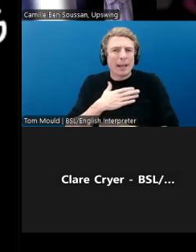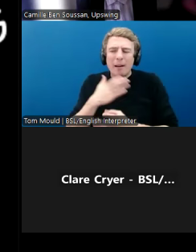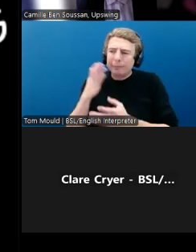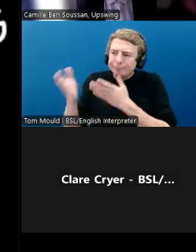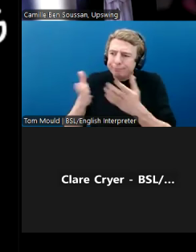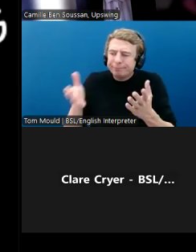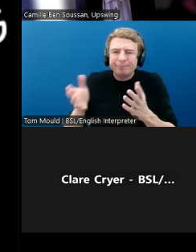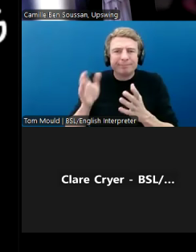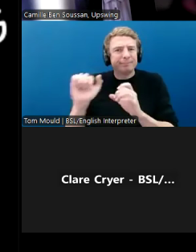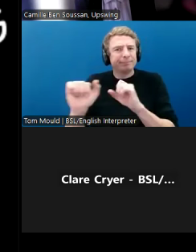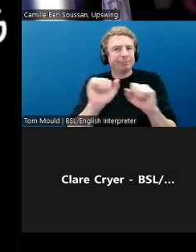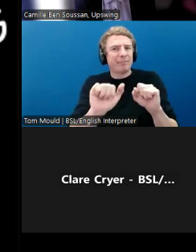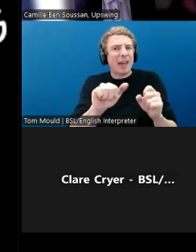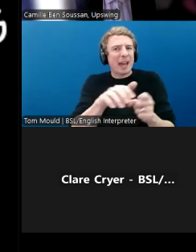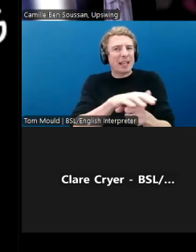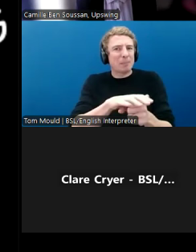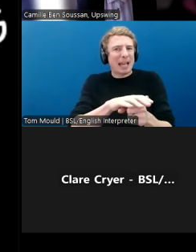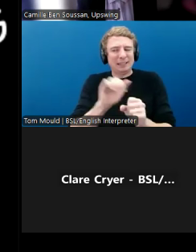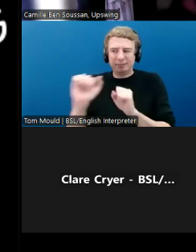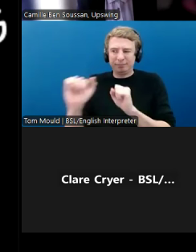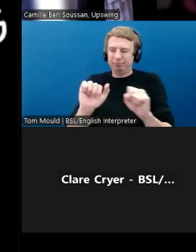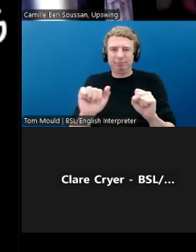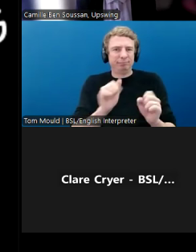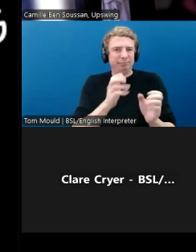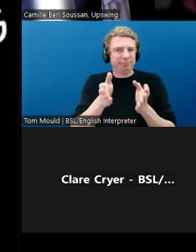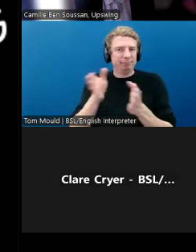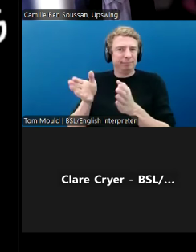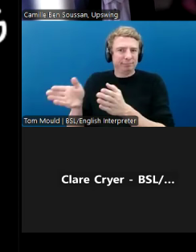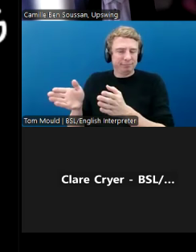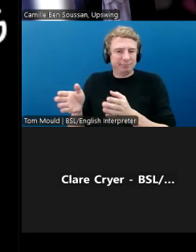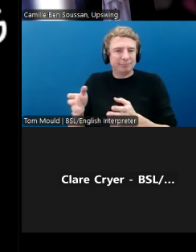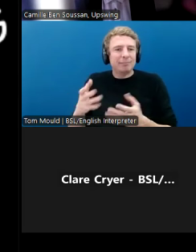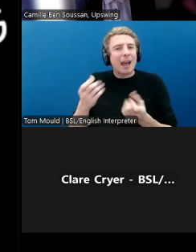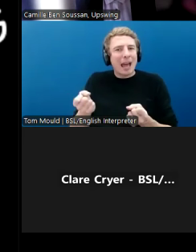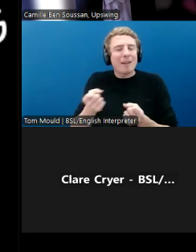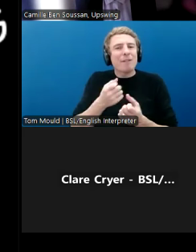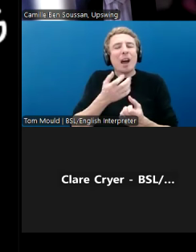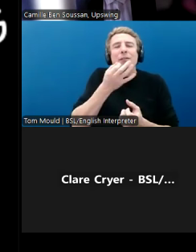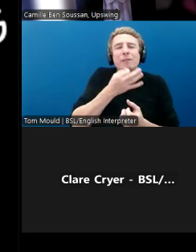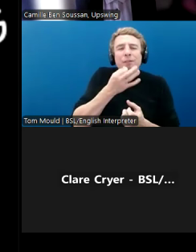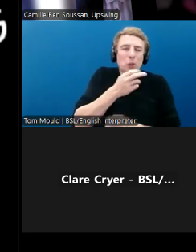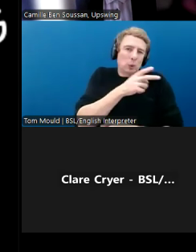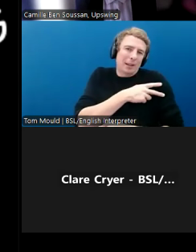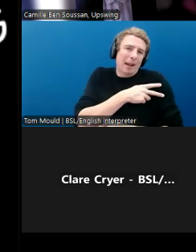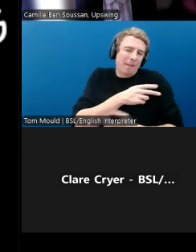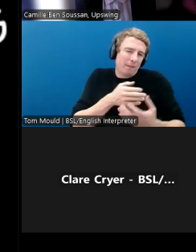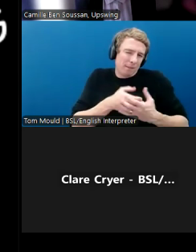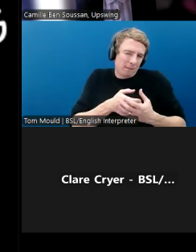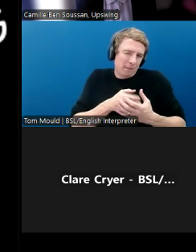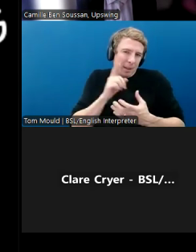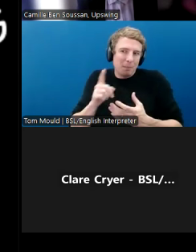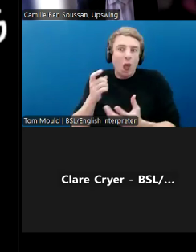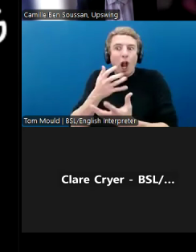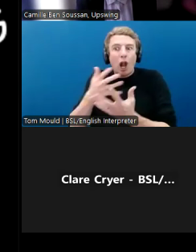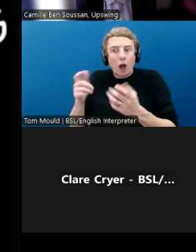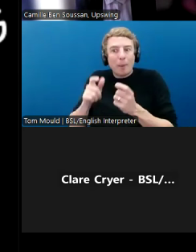small team. We've got 4 employees, but we have an army of freelancers and regular collaborators that come together to help